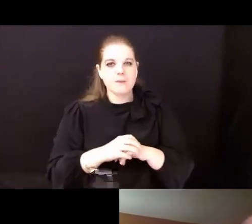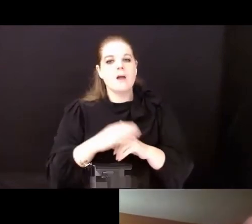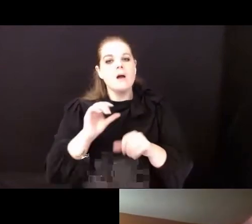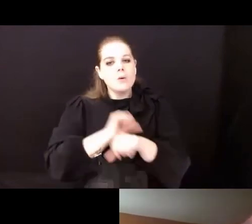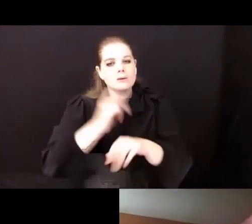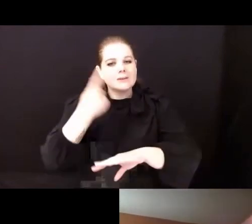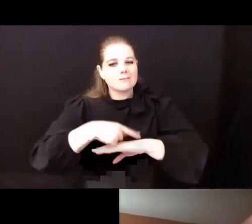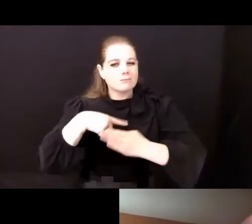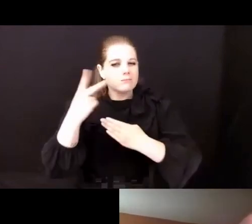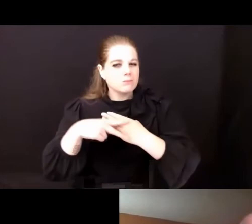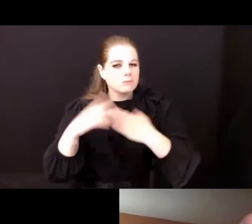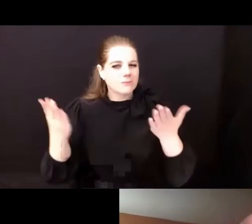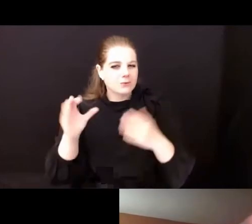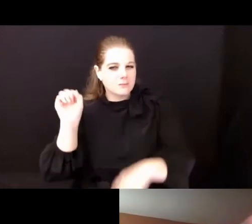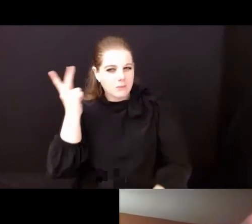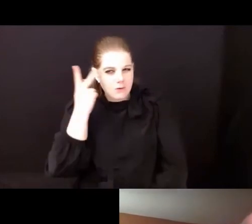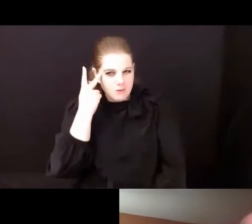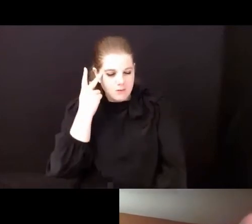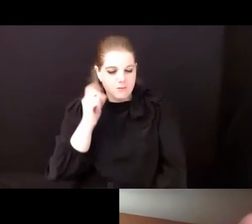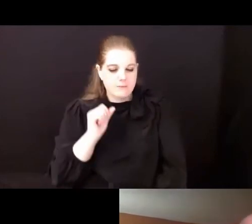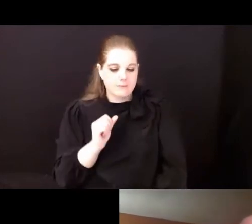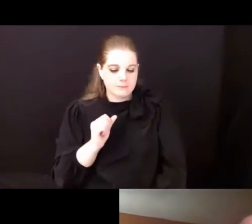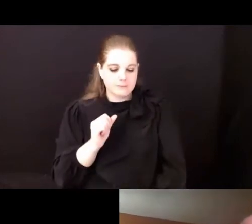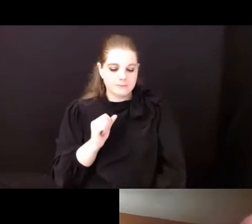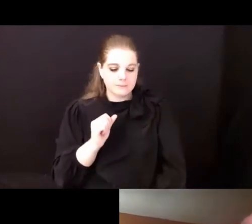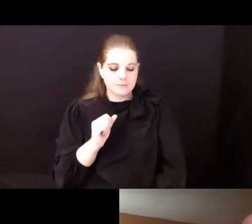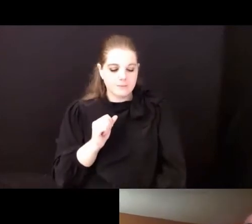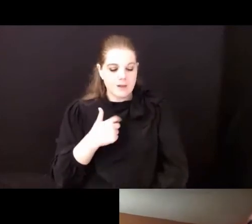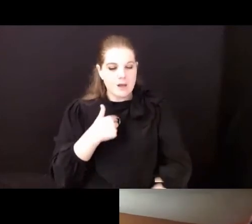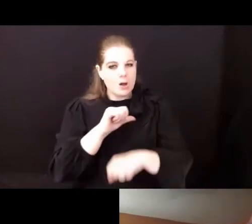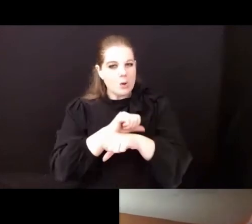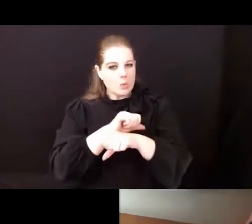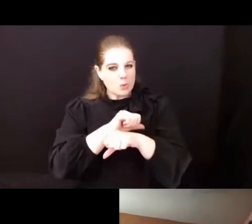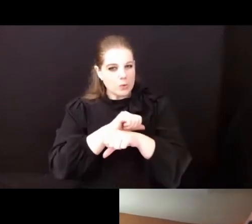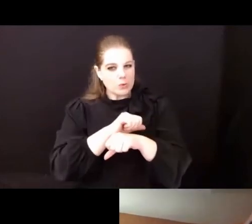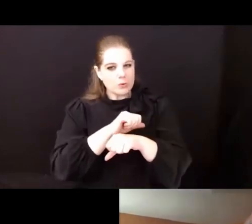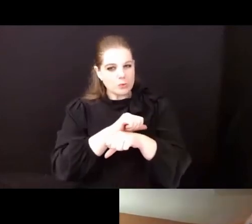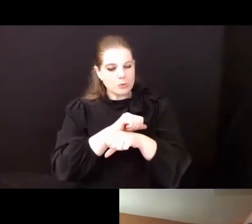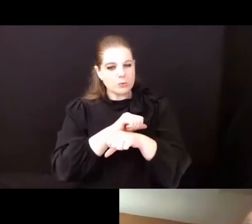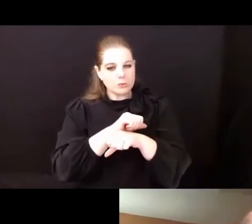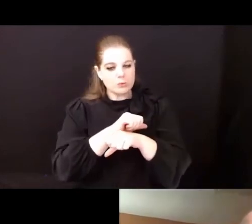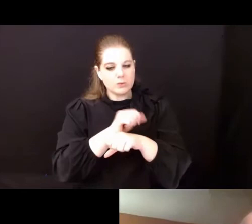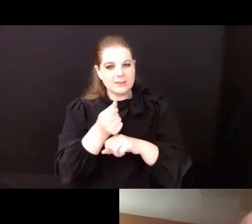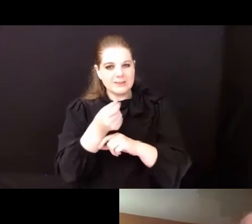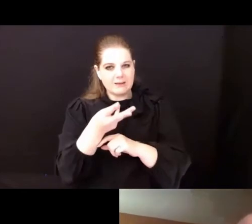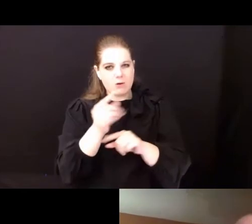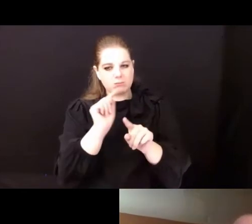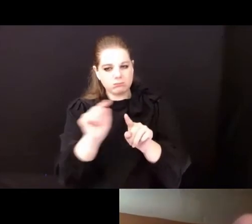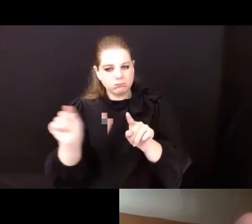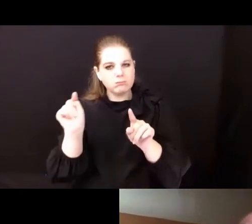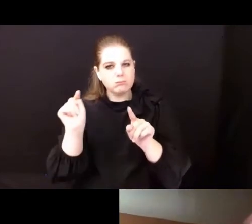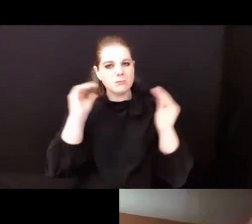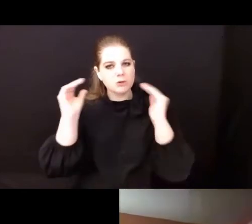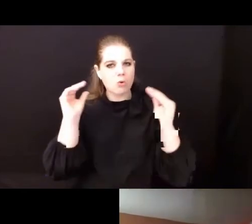Paul. And I worked with a number of adults with a